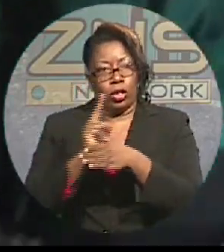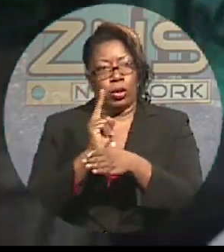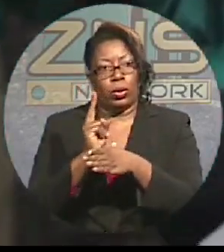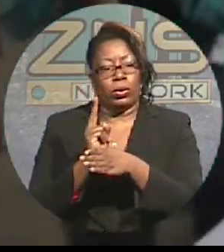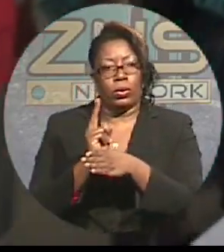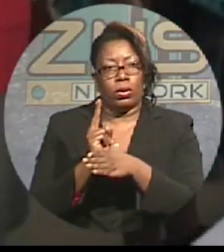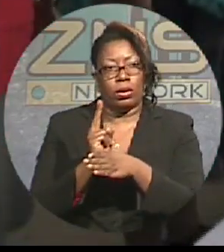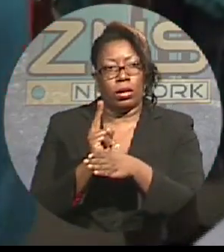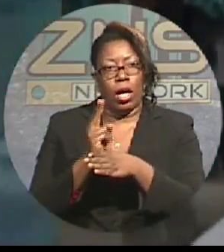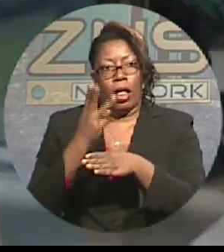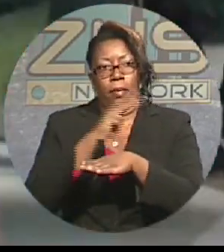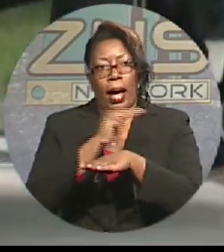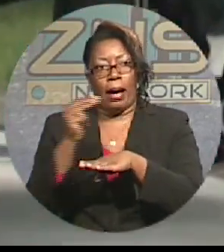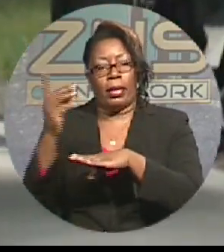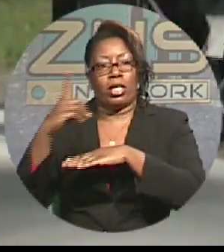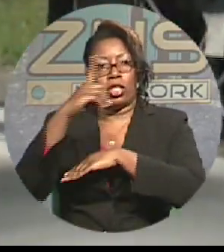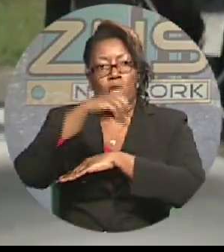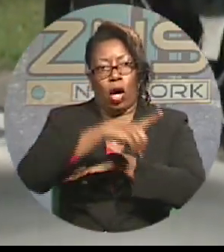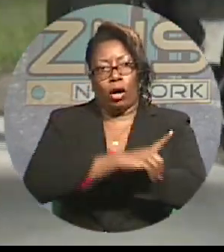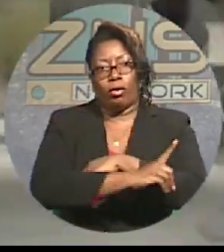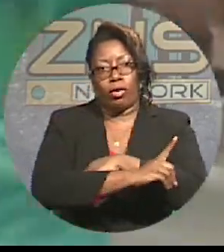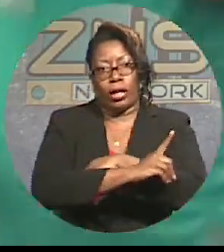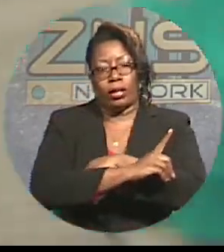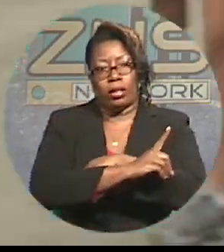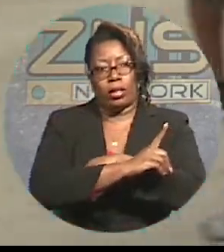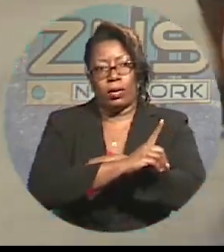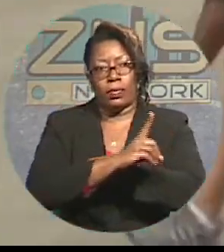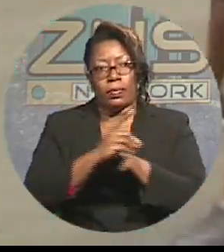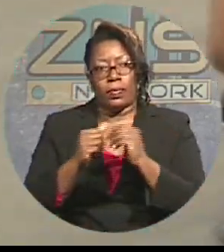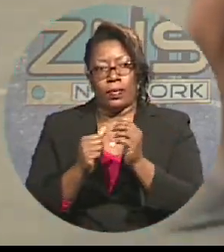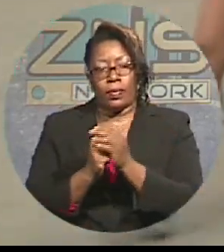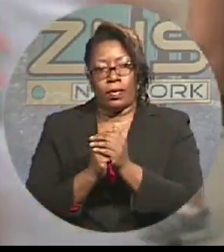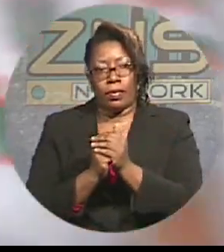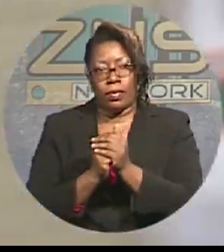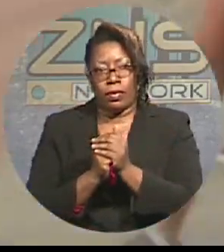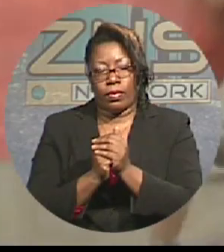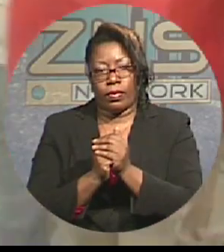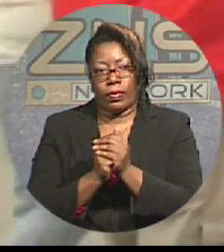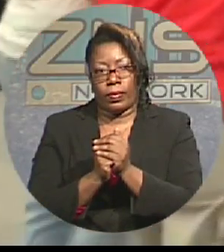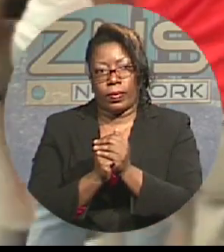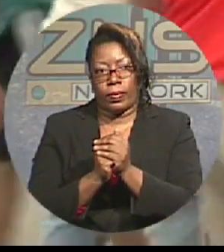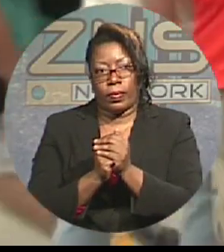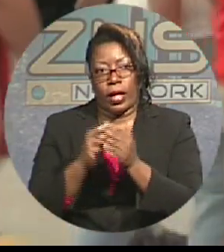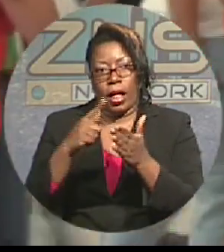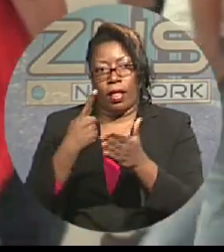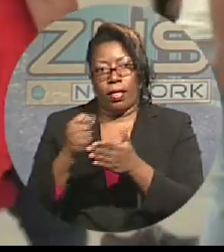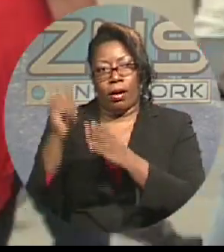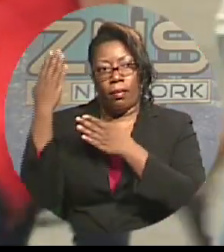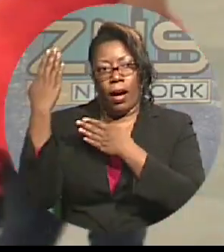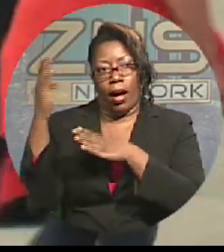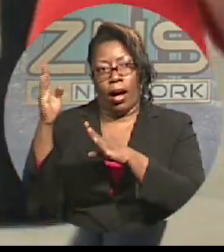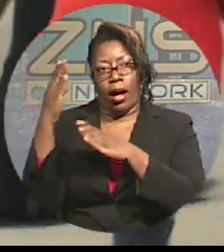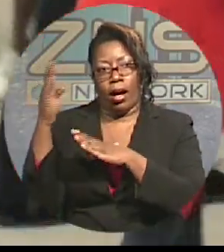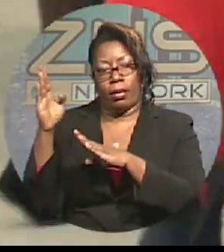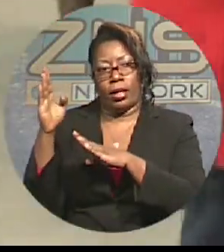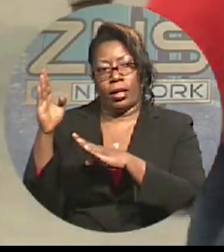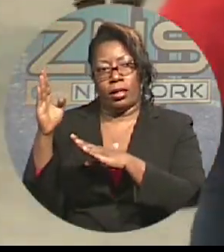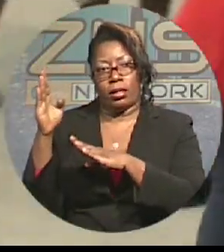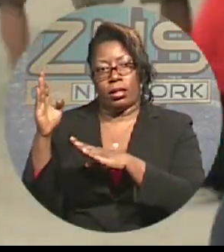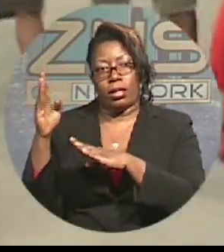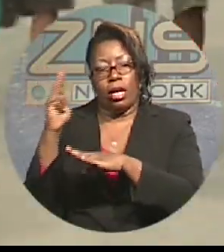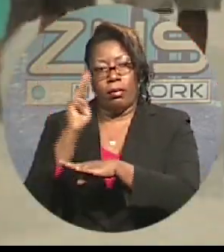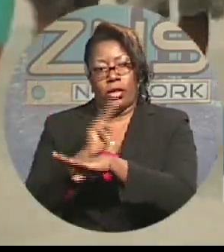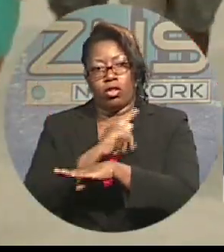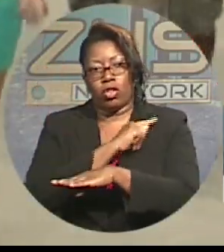the Miami Dolphins brand and that franchise to help us promote the country. The Bahamas Ministry of Tourism has been promoting the Bahamas